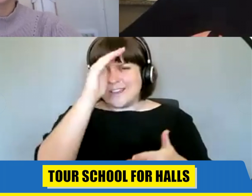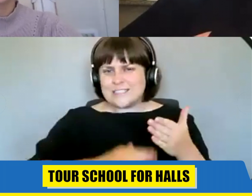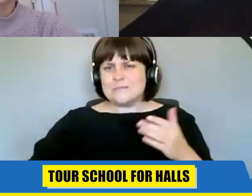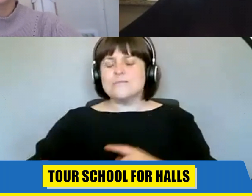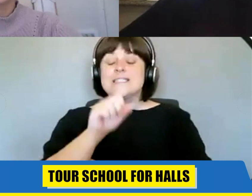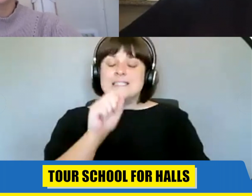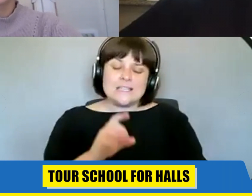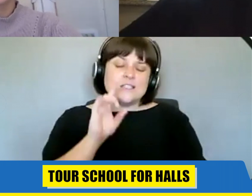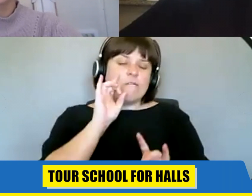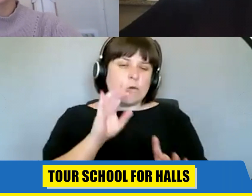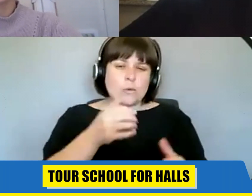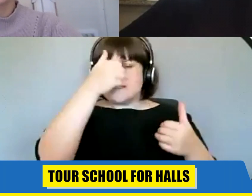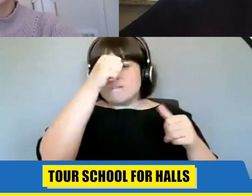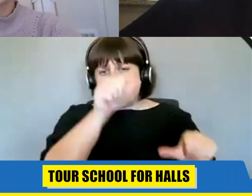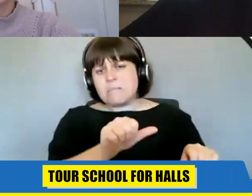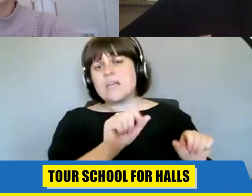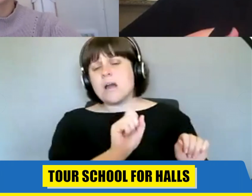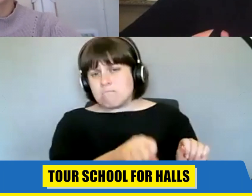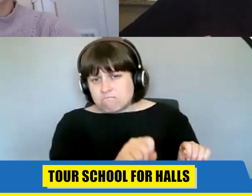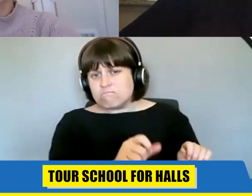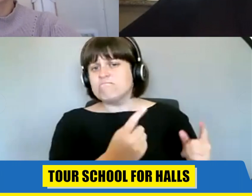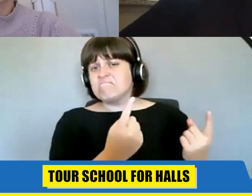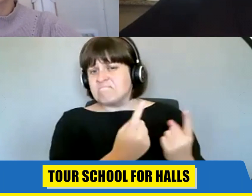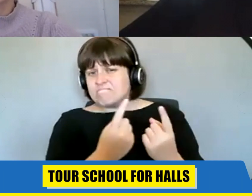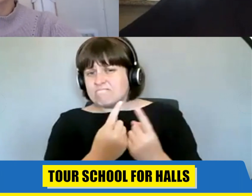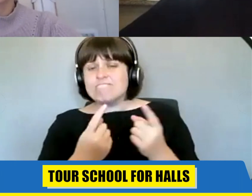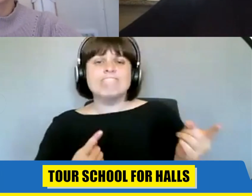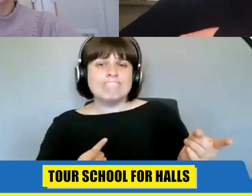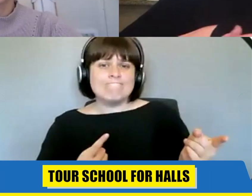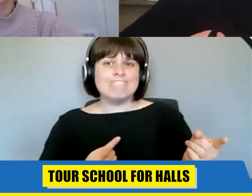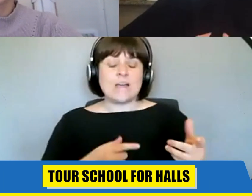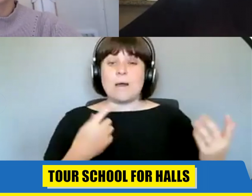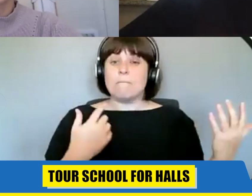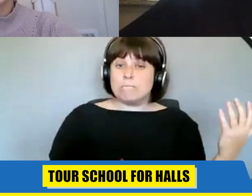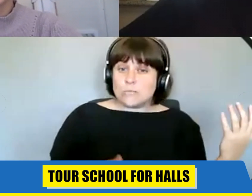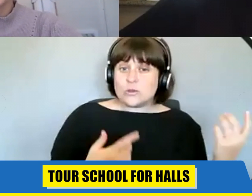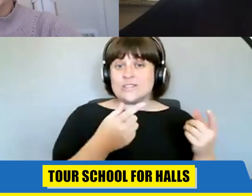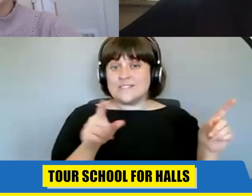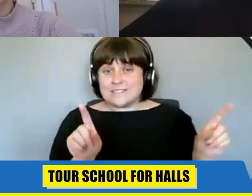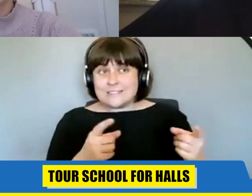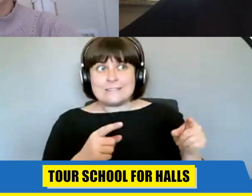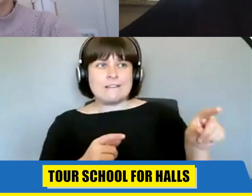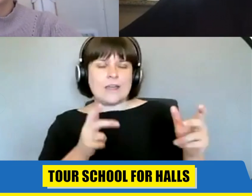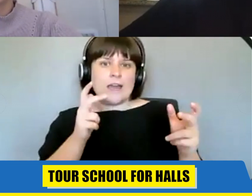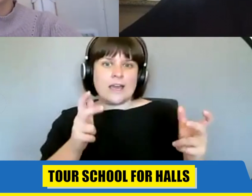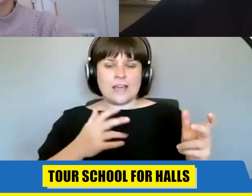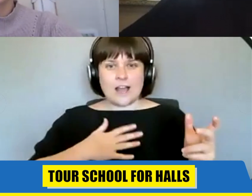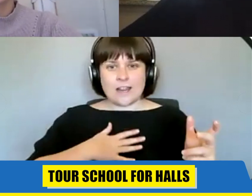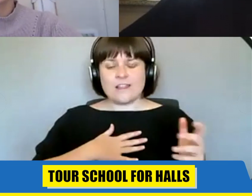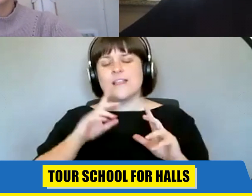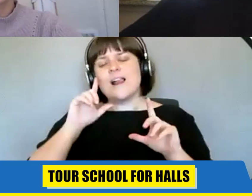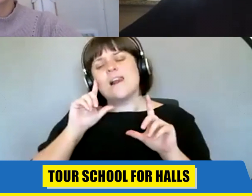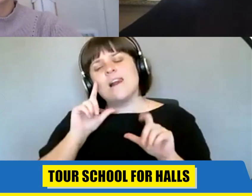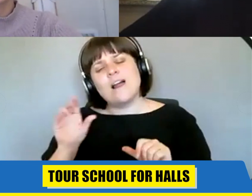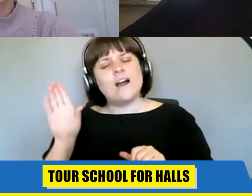of course, familiar things, pieces of music. For people who are keen music audiences, they love